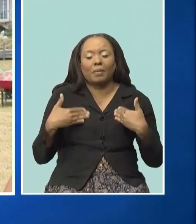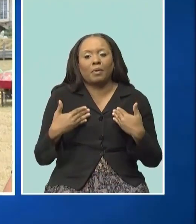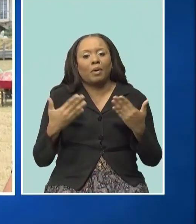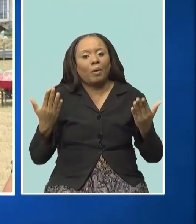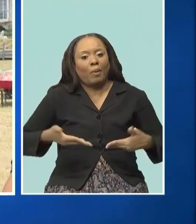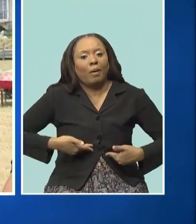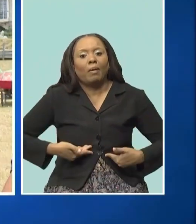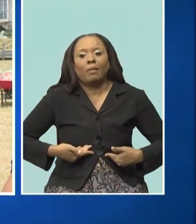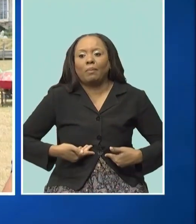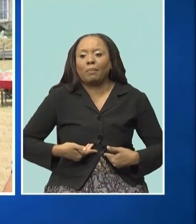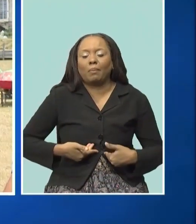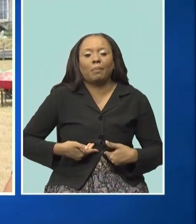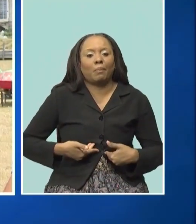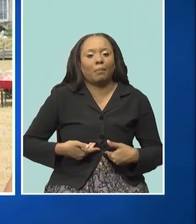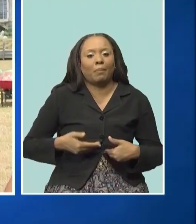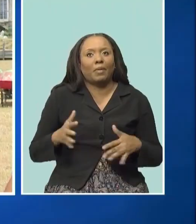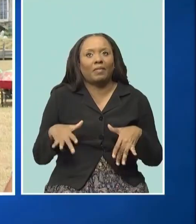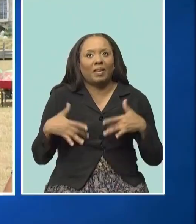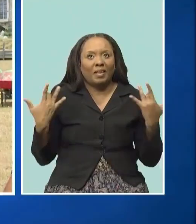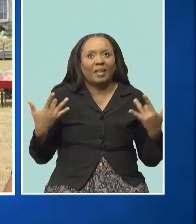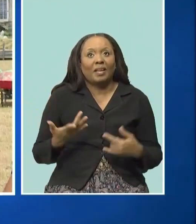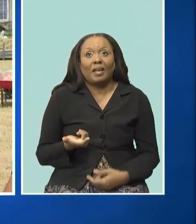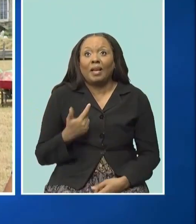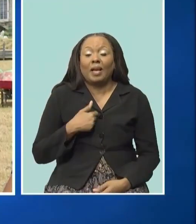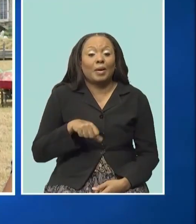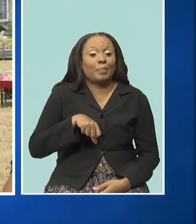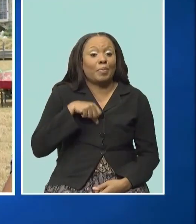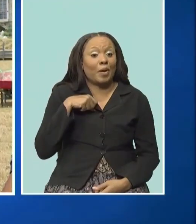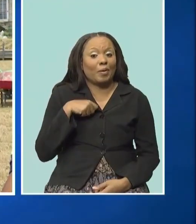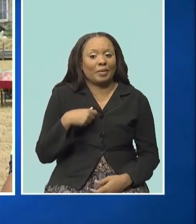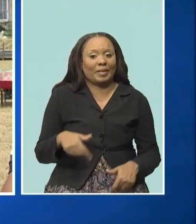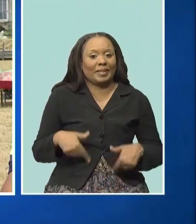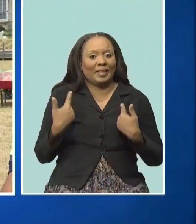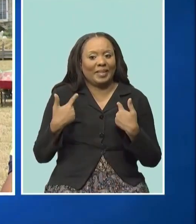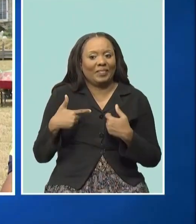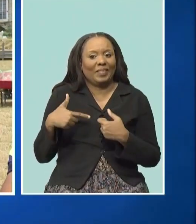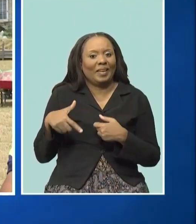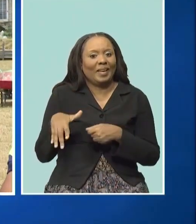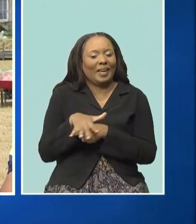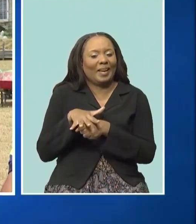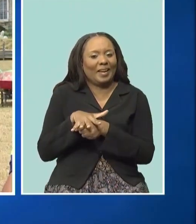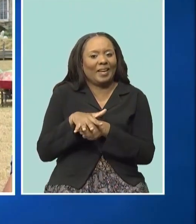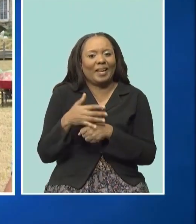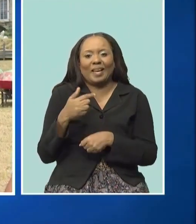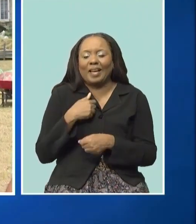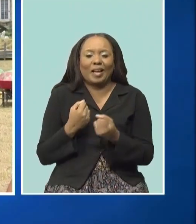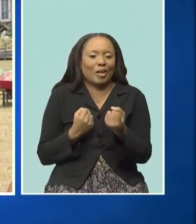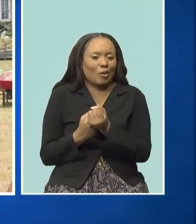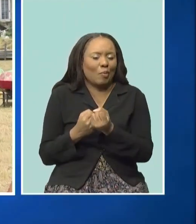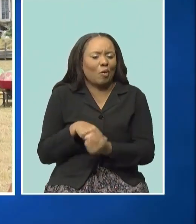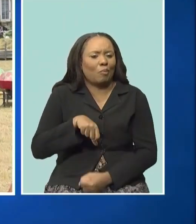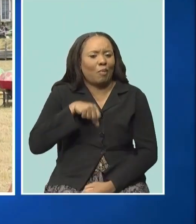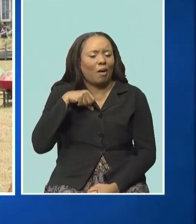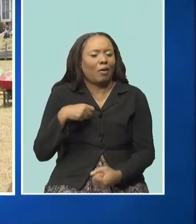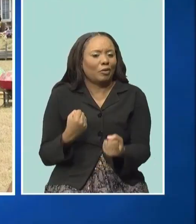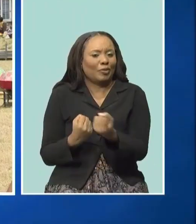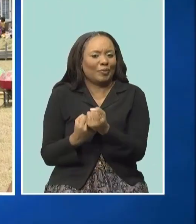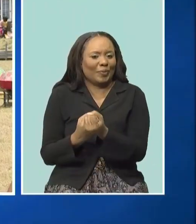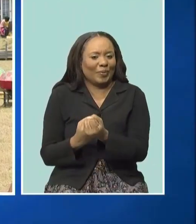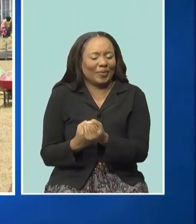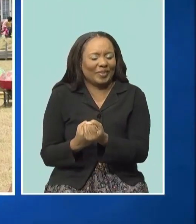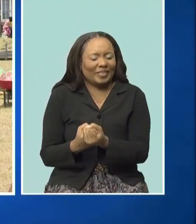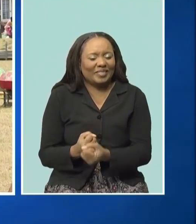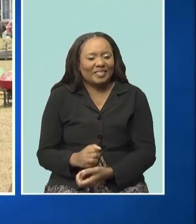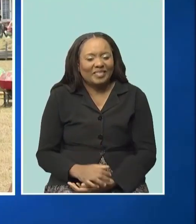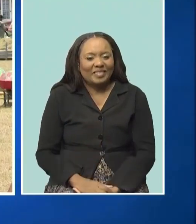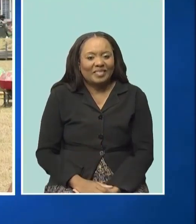back. Of course, I'm as Josephine, and I'm happy to be a part of this event as a sponsor. And it's good to